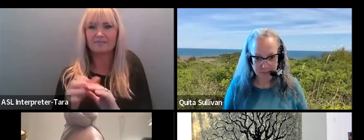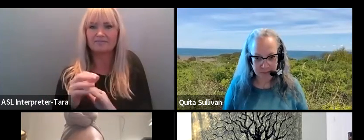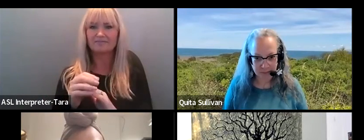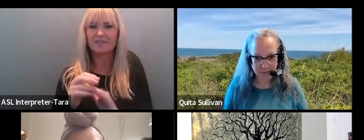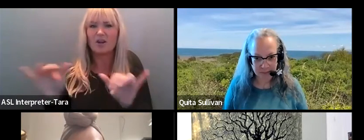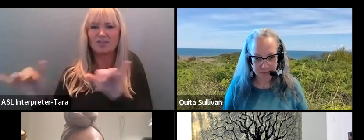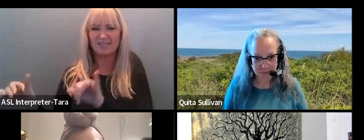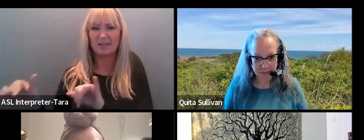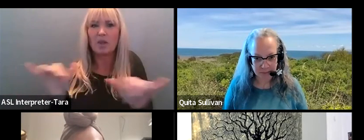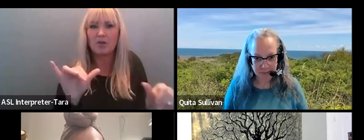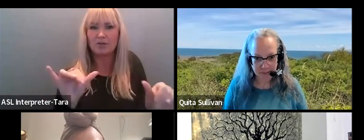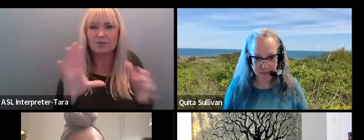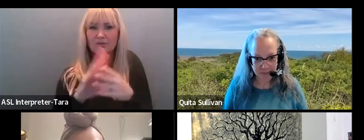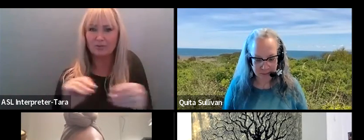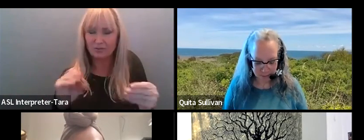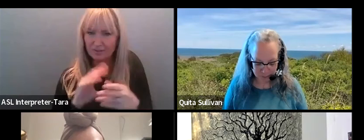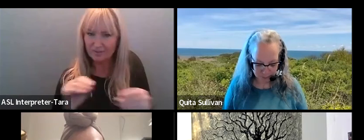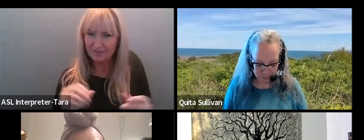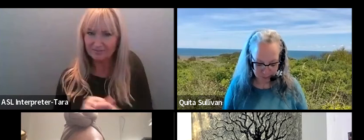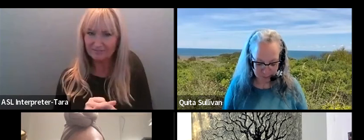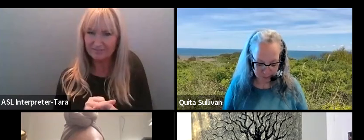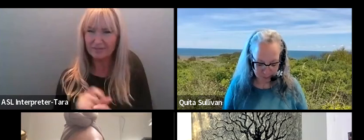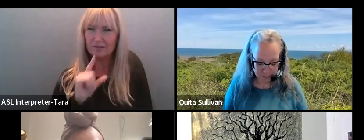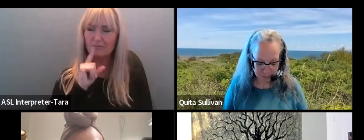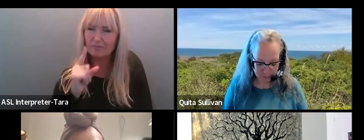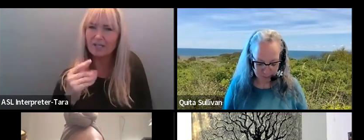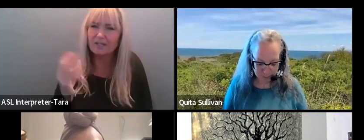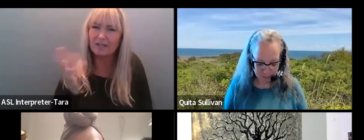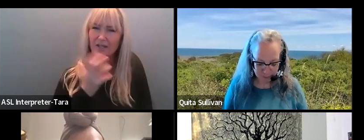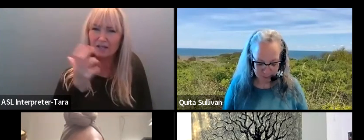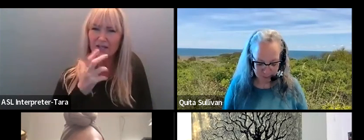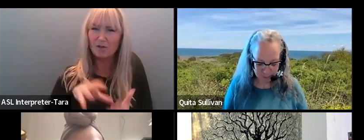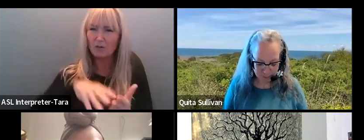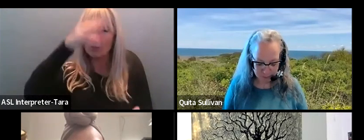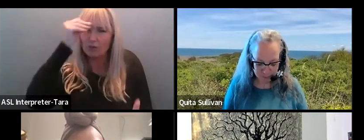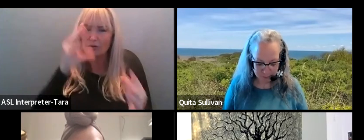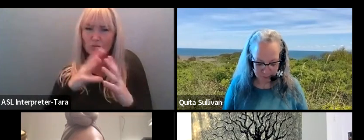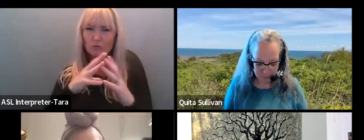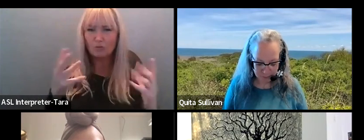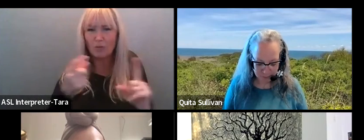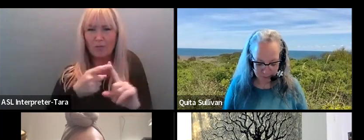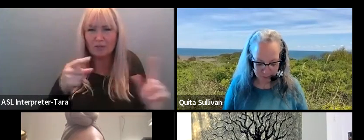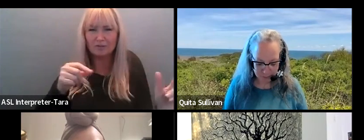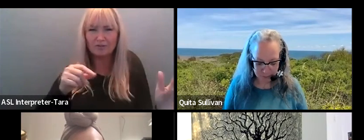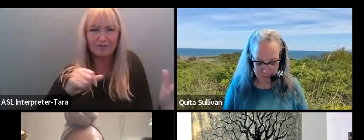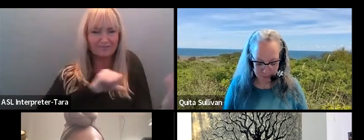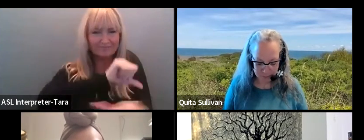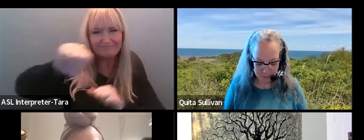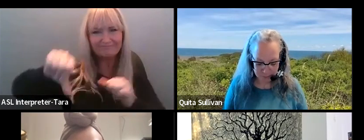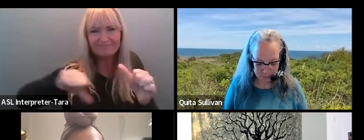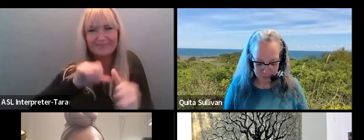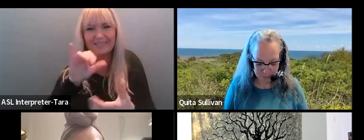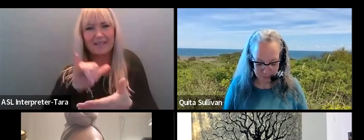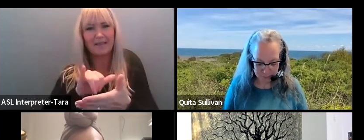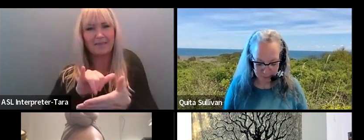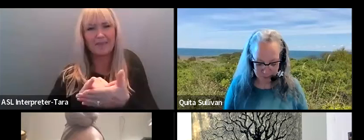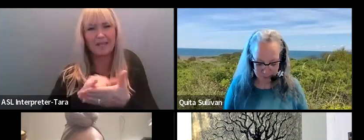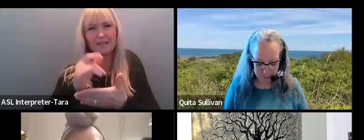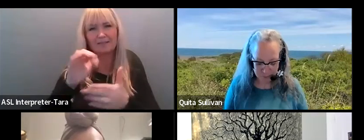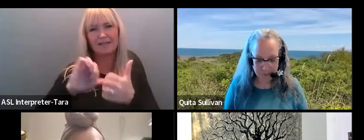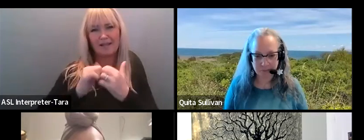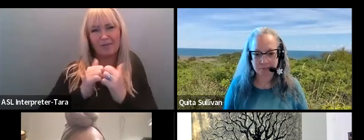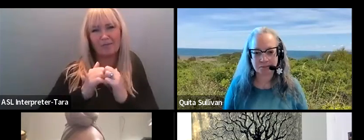connection, it was really eye-opening to me that I've never gotten to see from that perspective before. So that's kind of what I took out of the show and